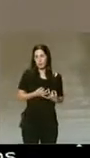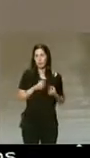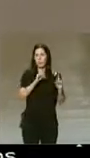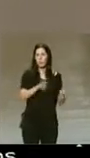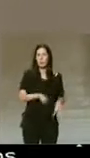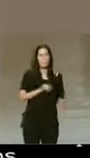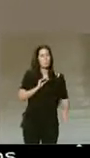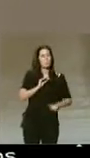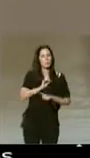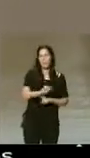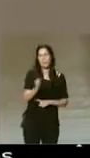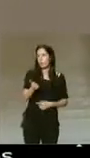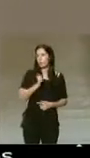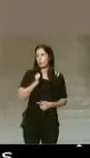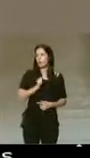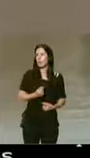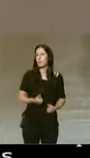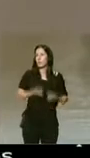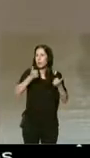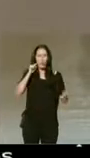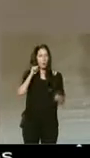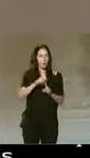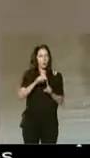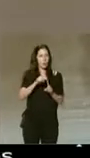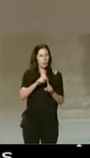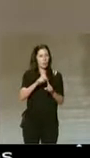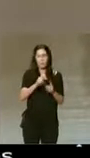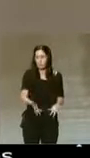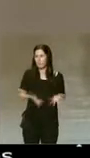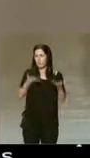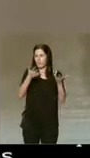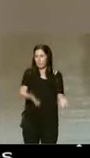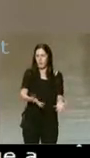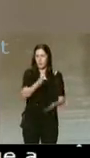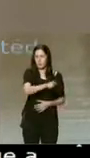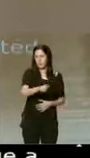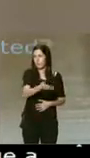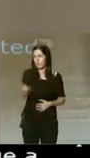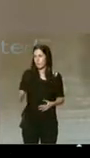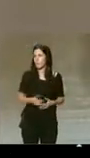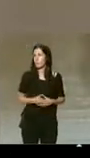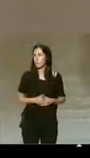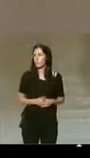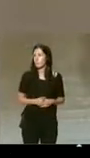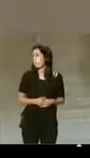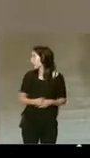Shall we increase the sum invested? Do you think we should increase this